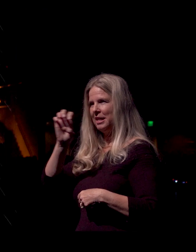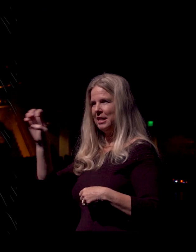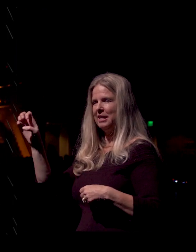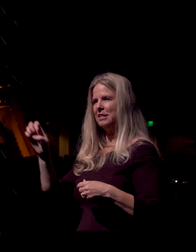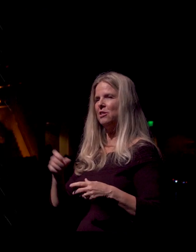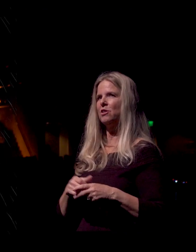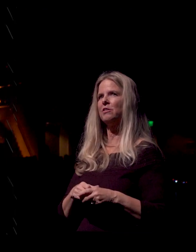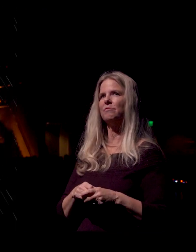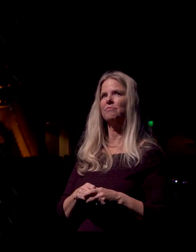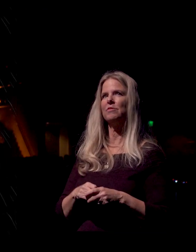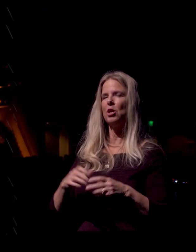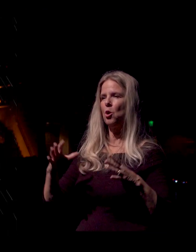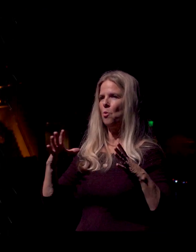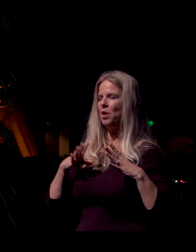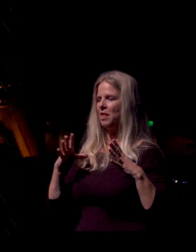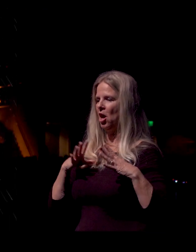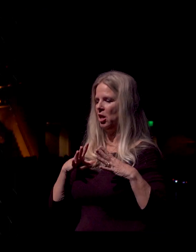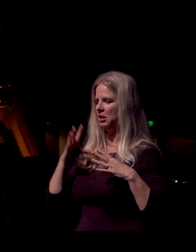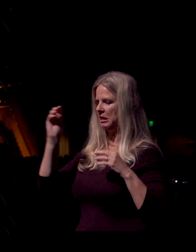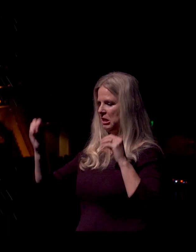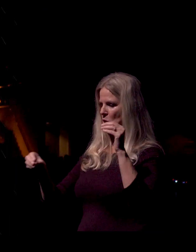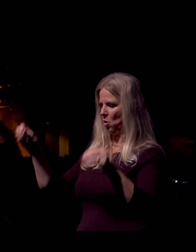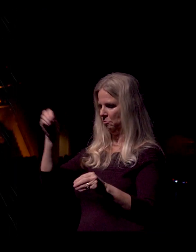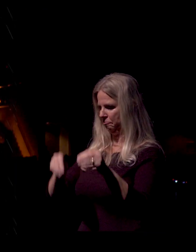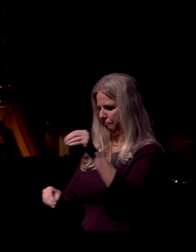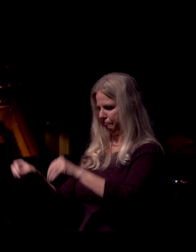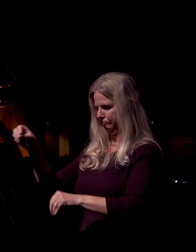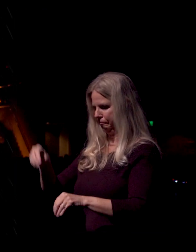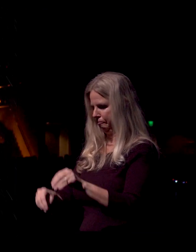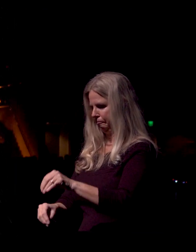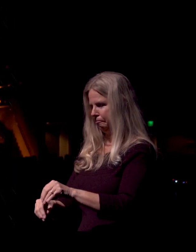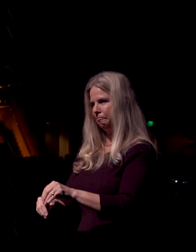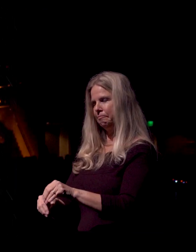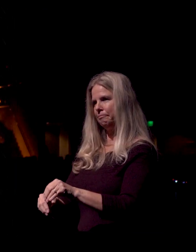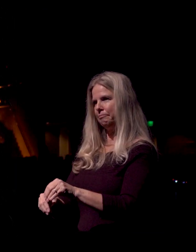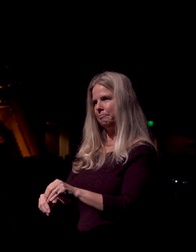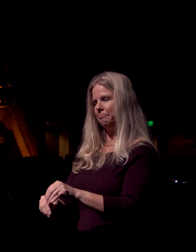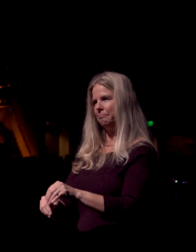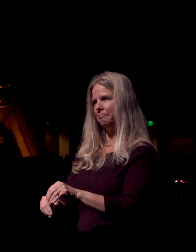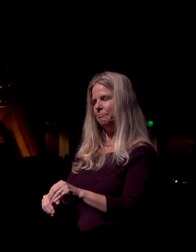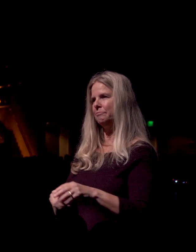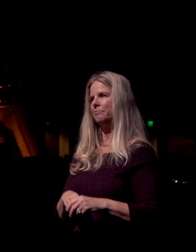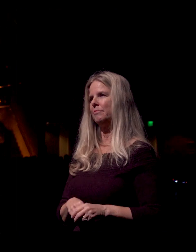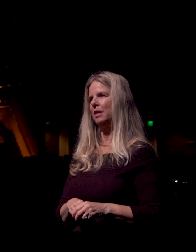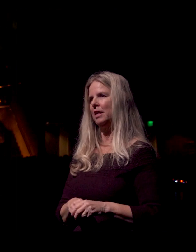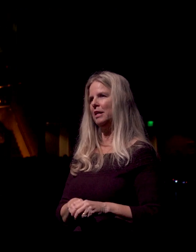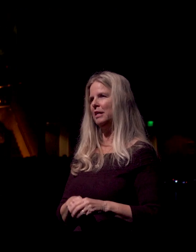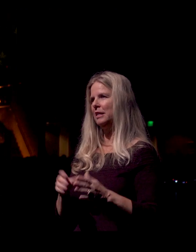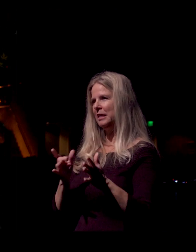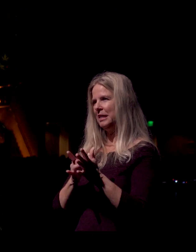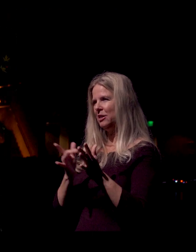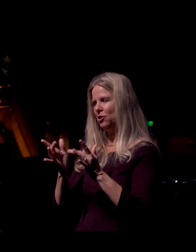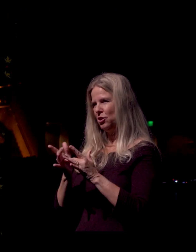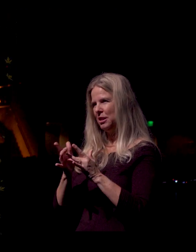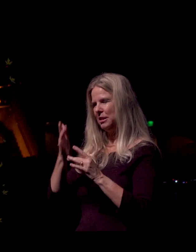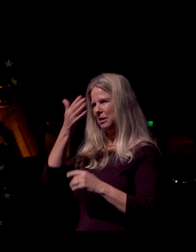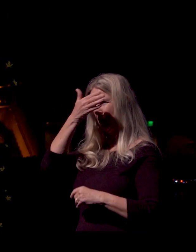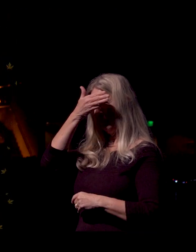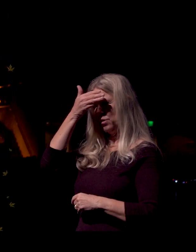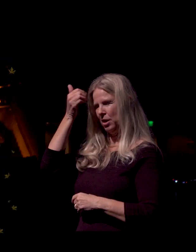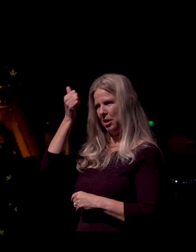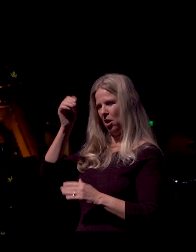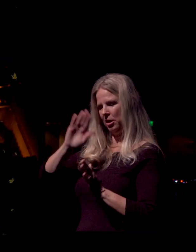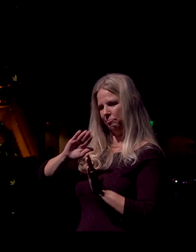nativity sets. Do we put Jesus in those same boxes, storing him away until next year?